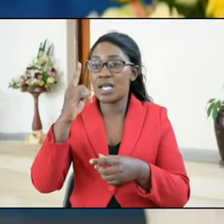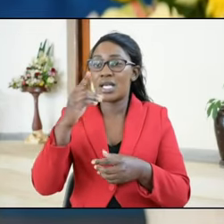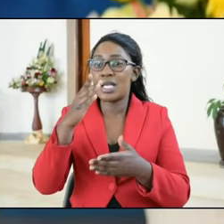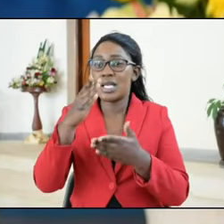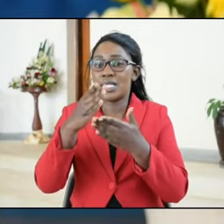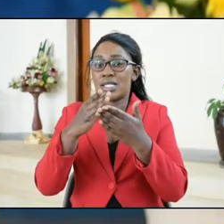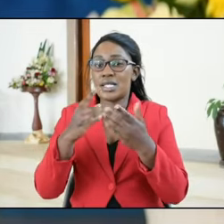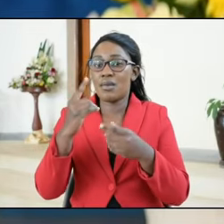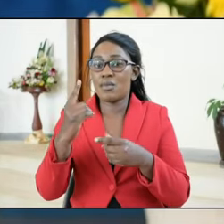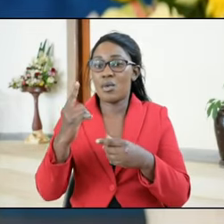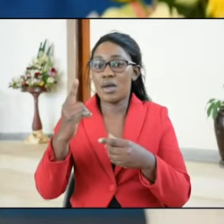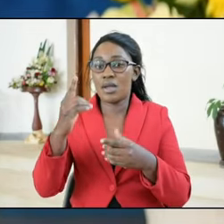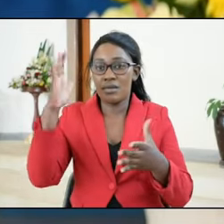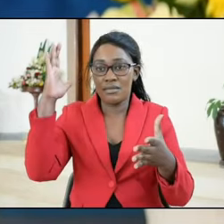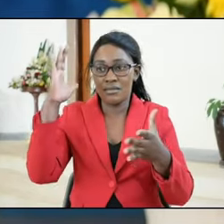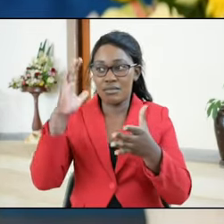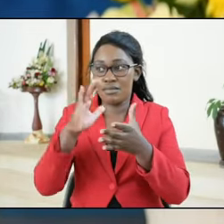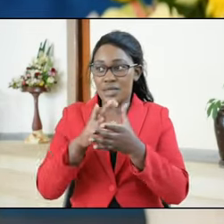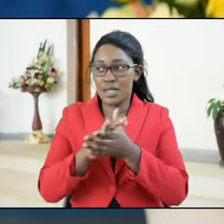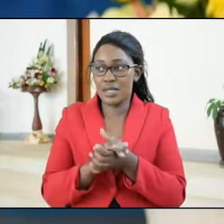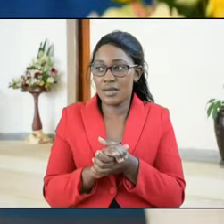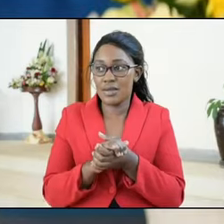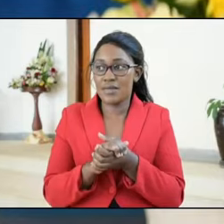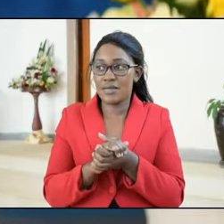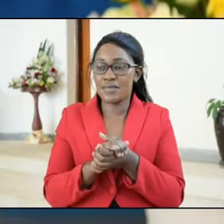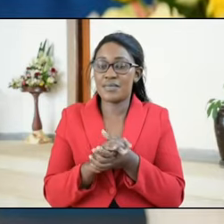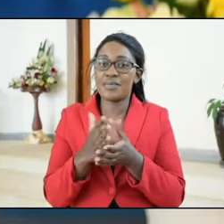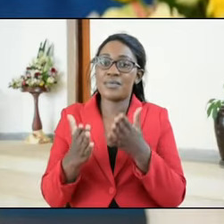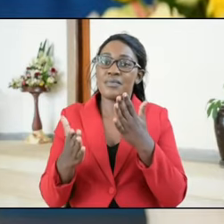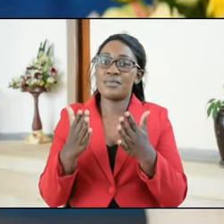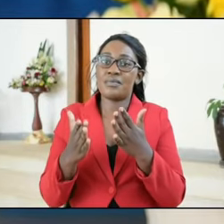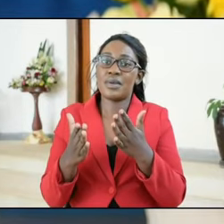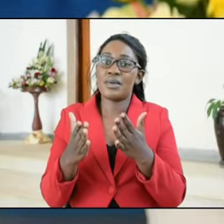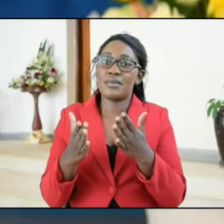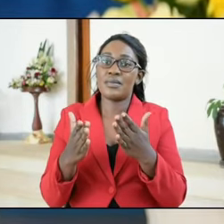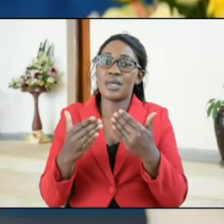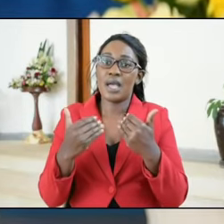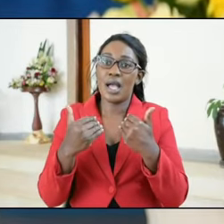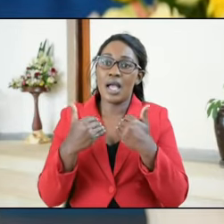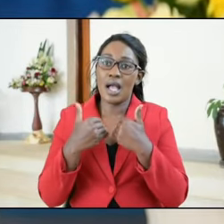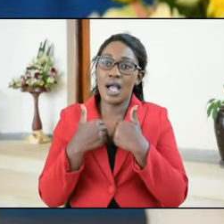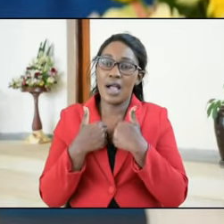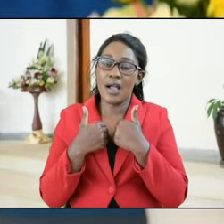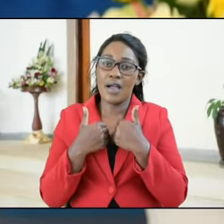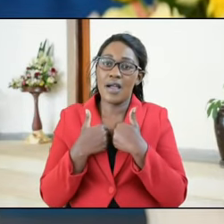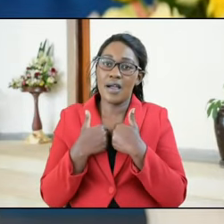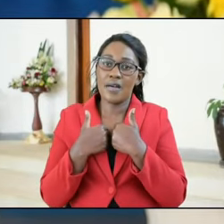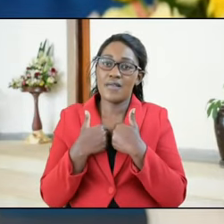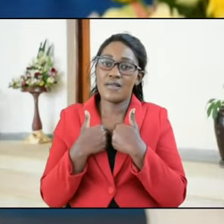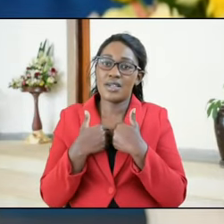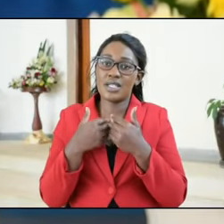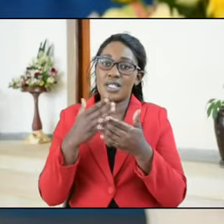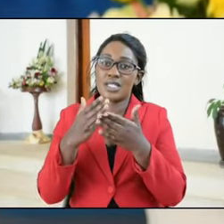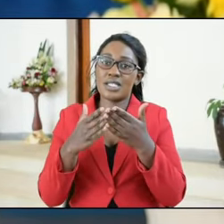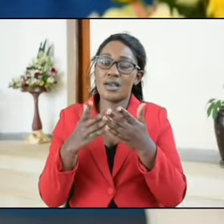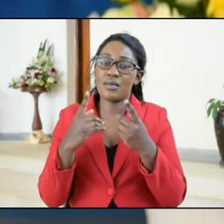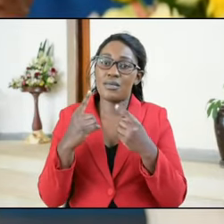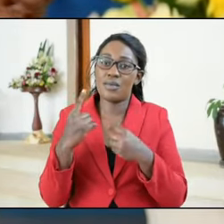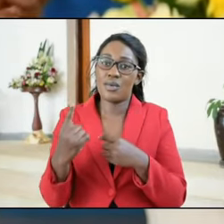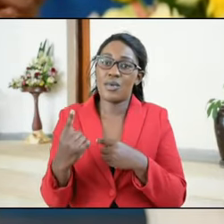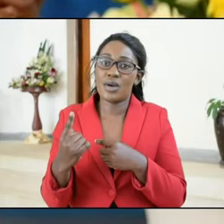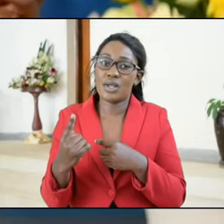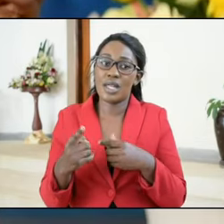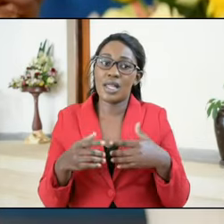a scripture that someone will be at the mill. And someone is taken. Another